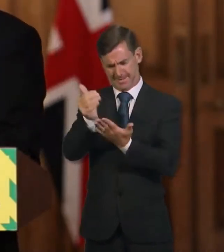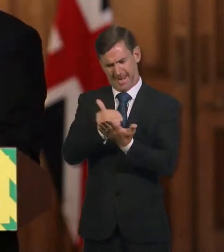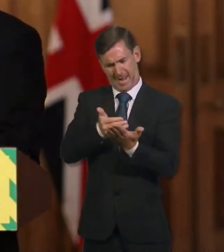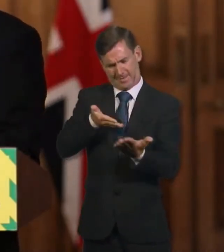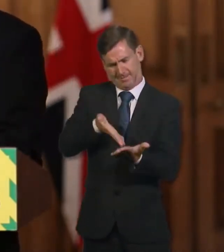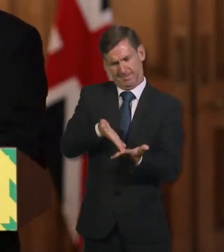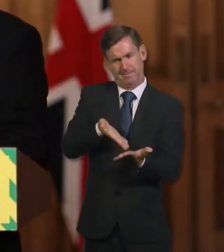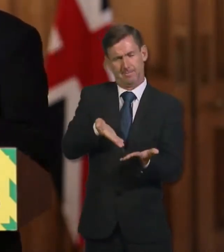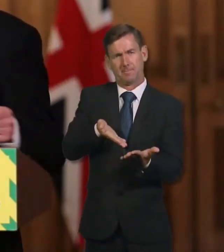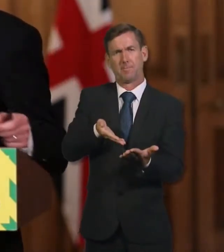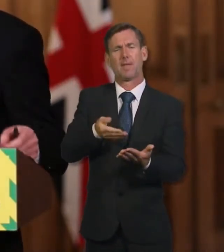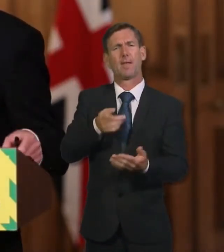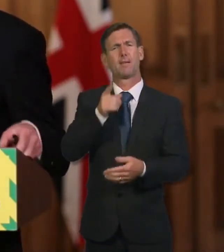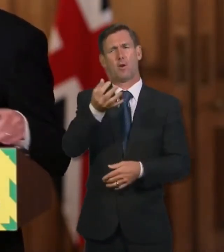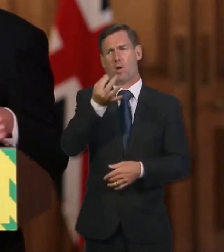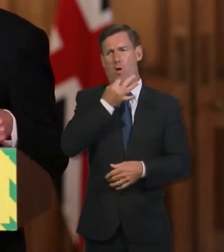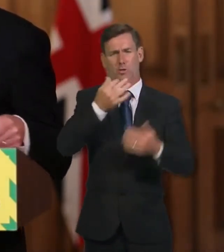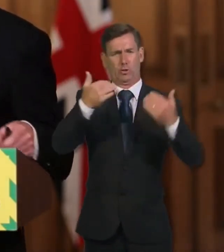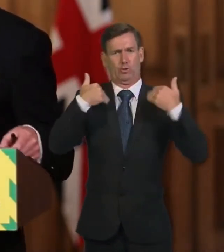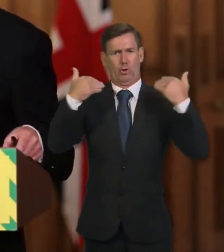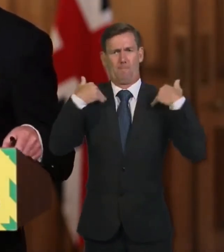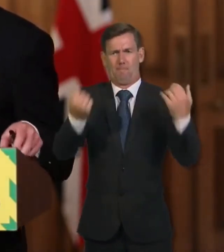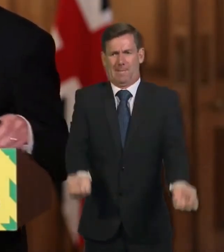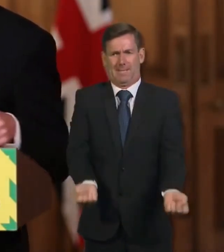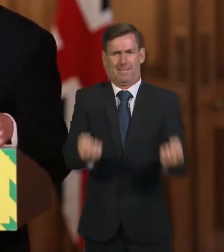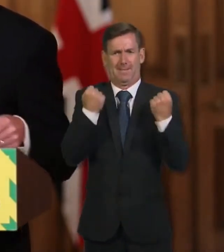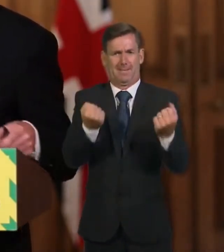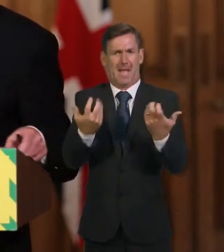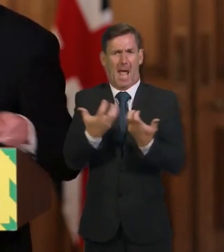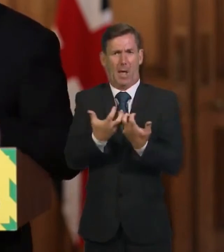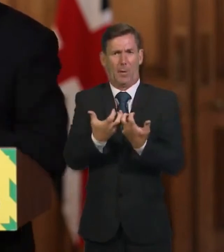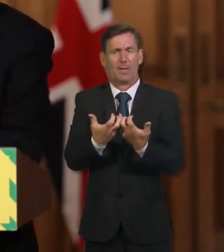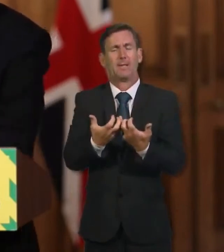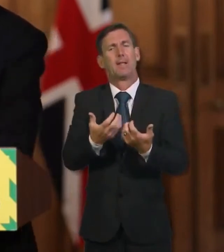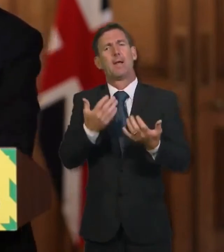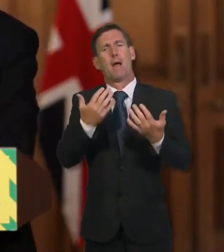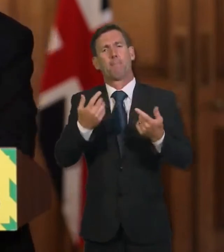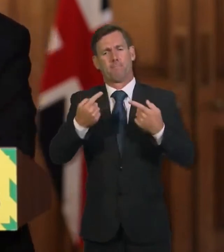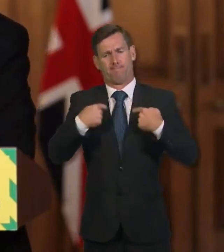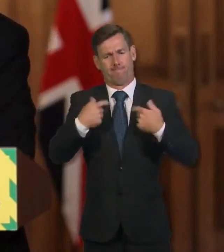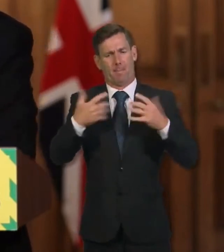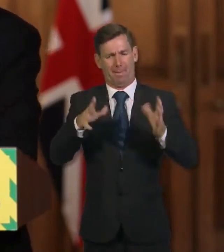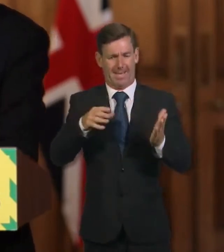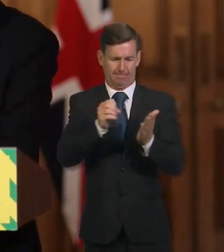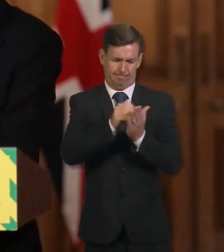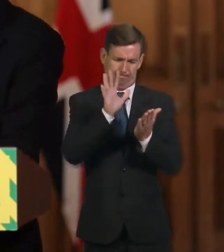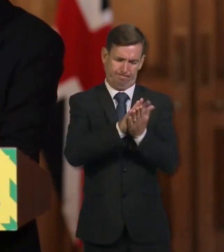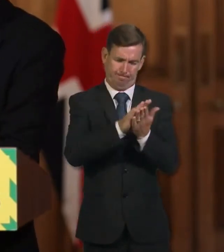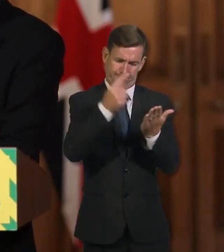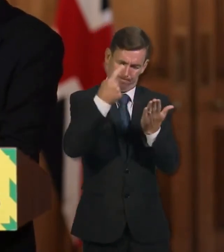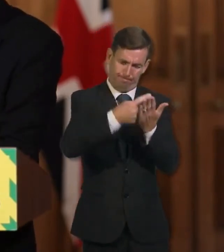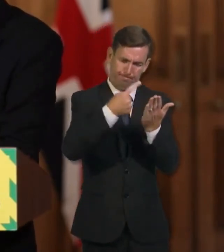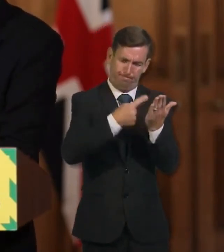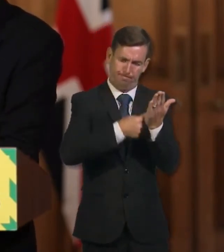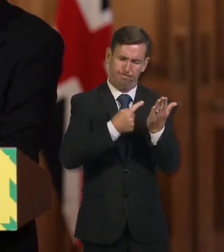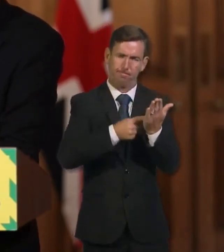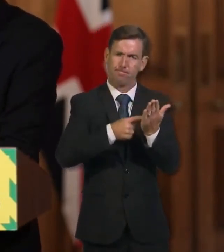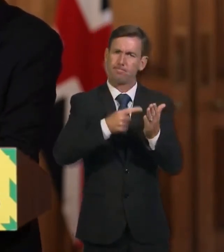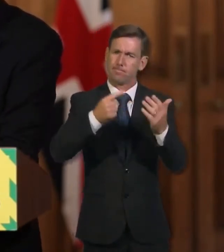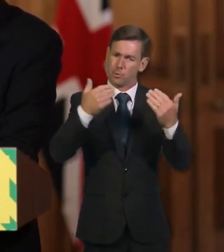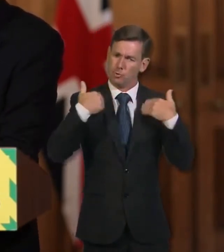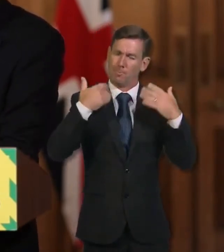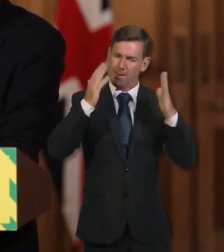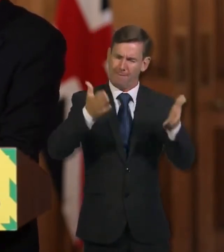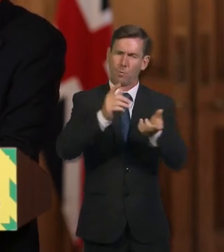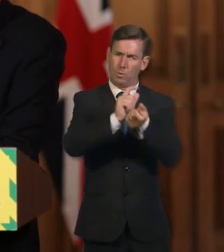gyms, we've announced a whole series of mitigating measures that we would expect gyms to take. I've